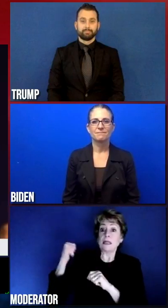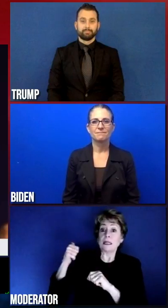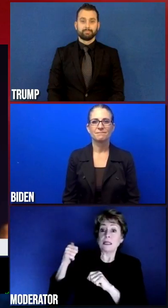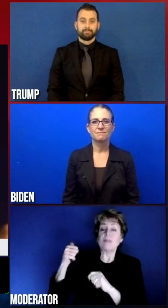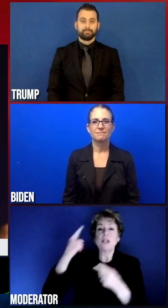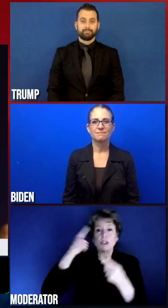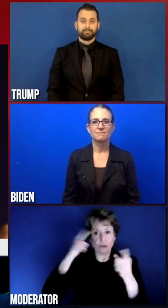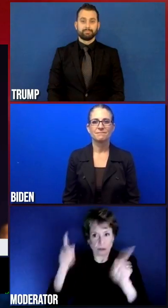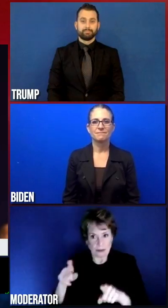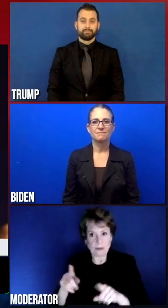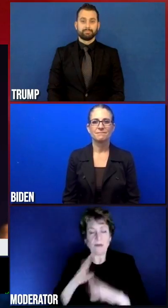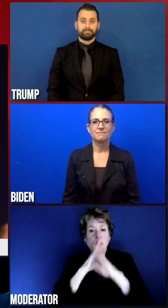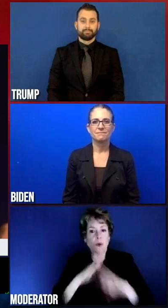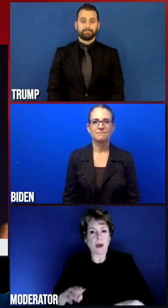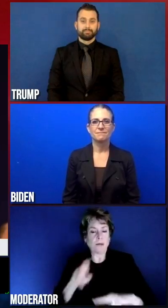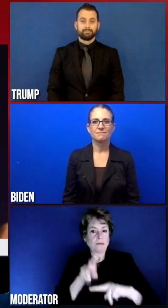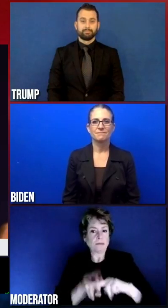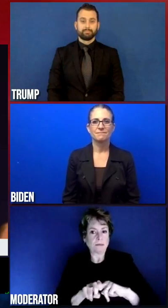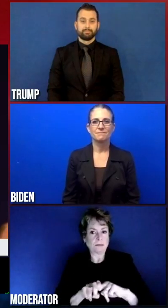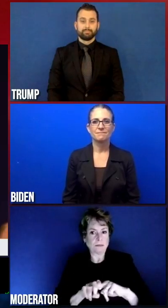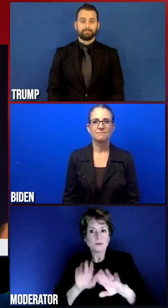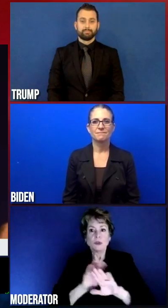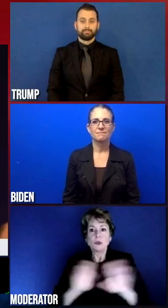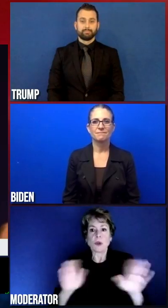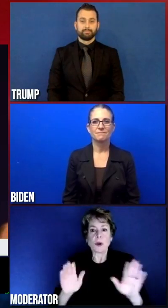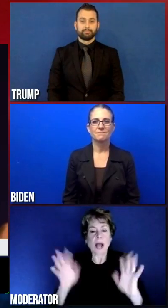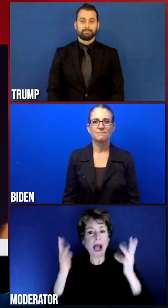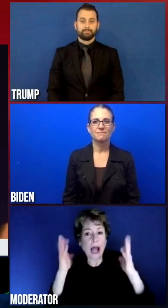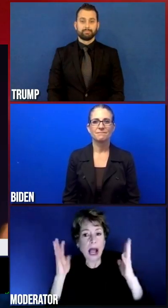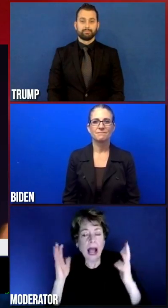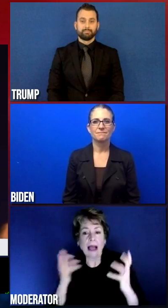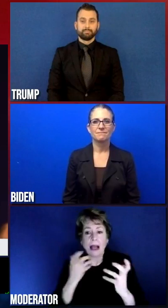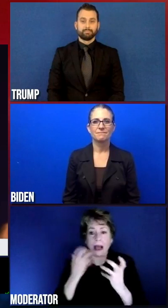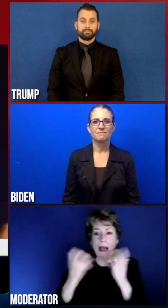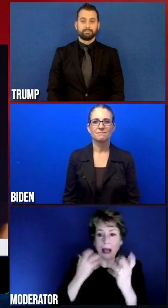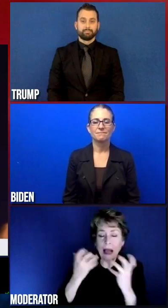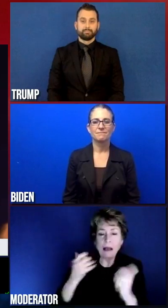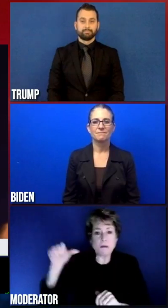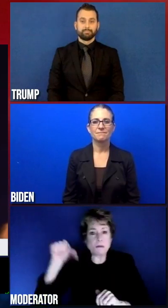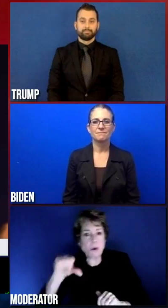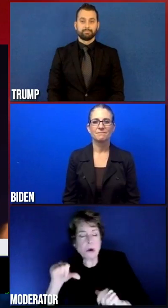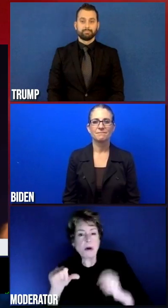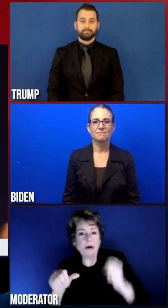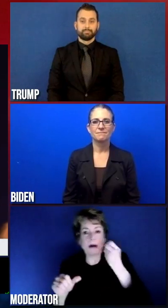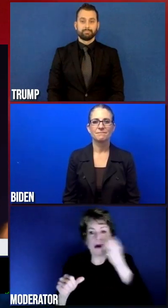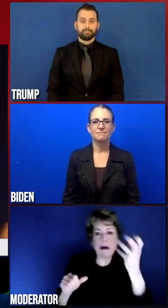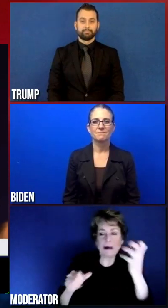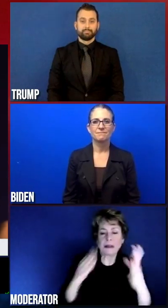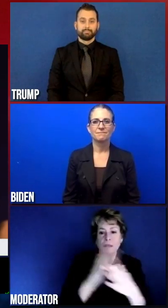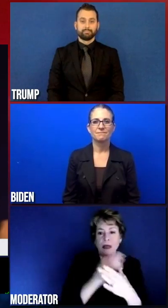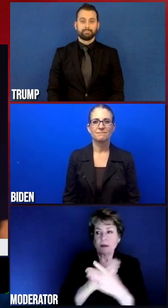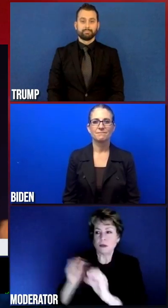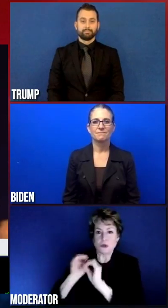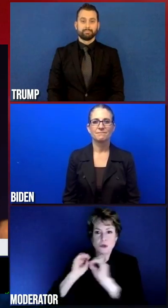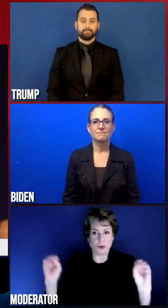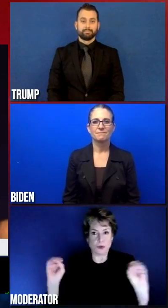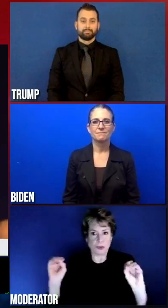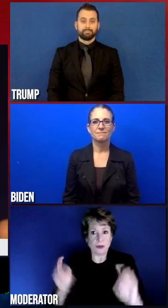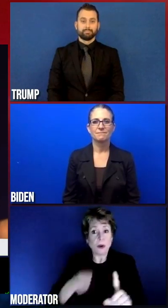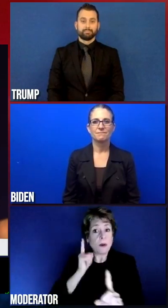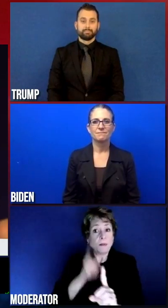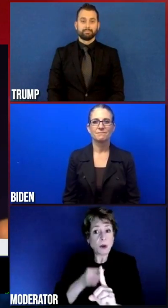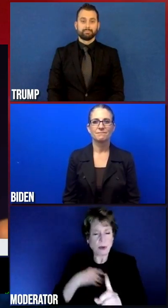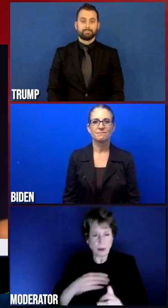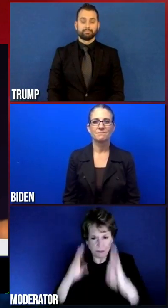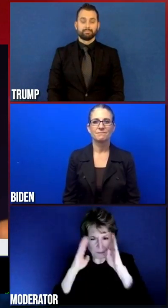or other interruptions, so we, and more importantly you, can focus on what the candidates have to say. No noise except